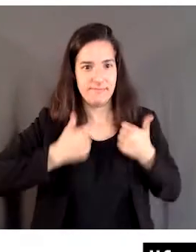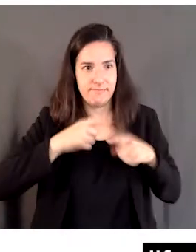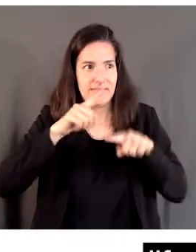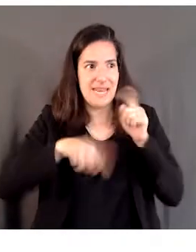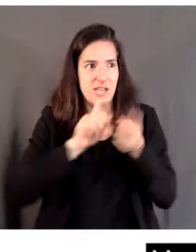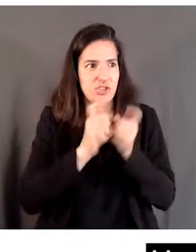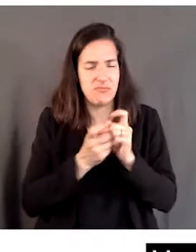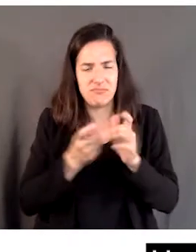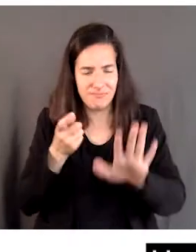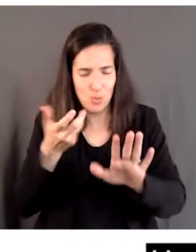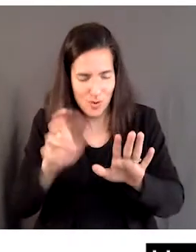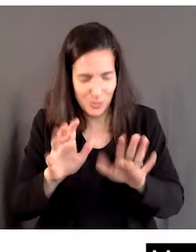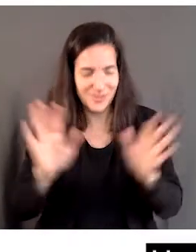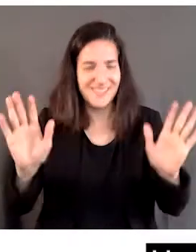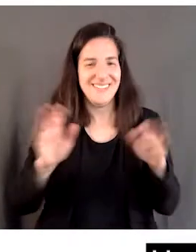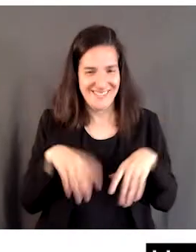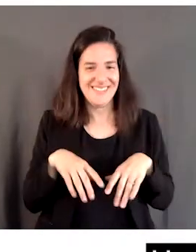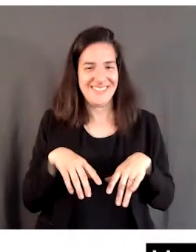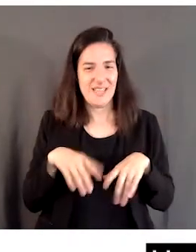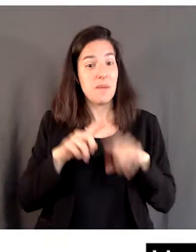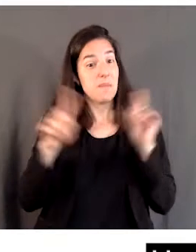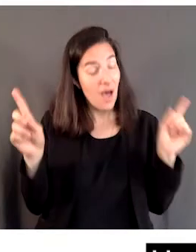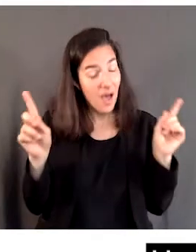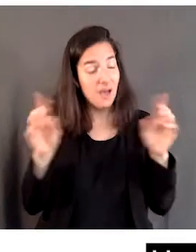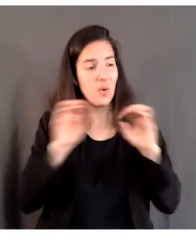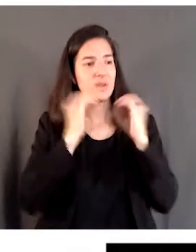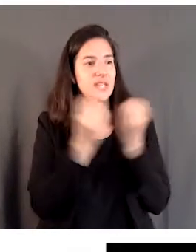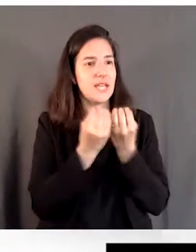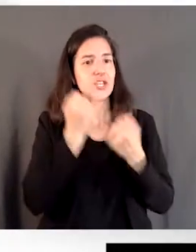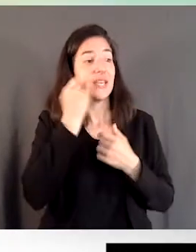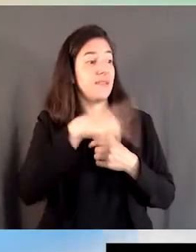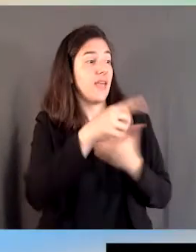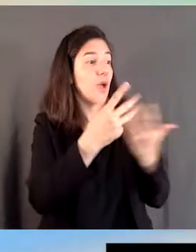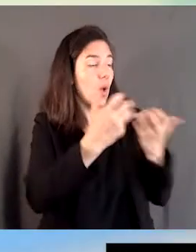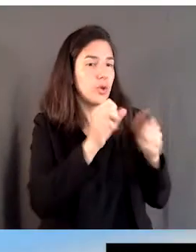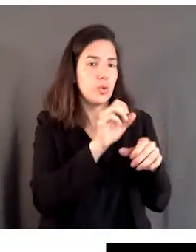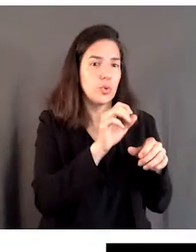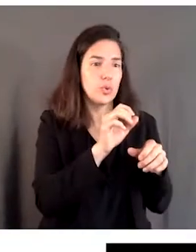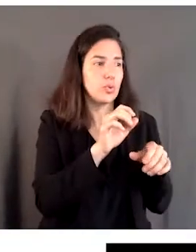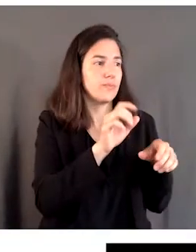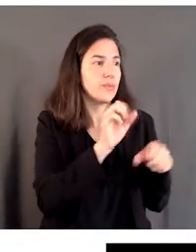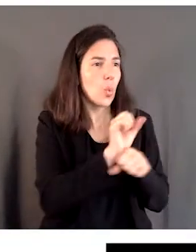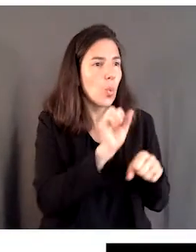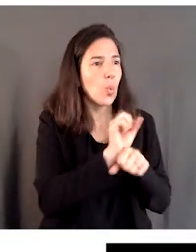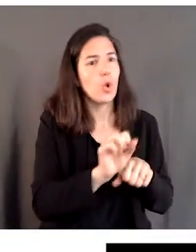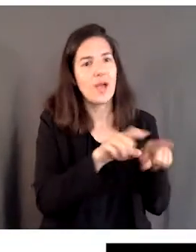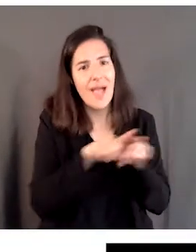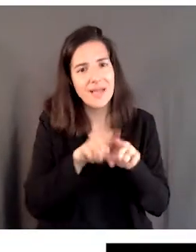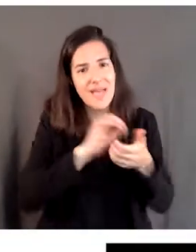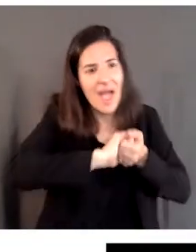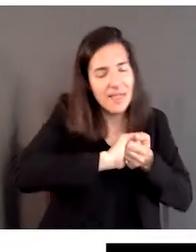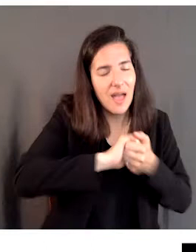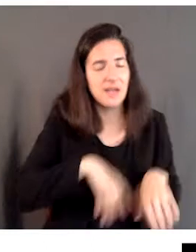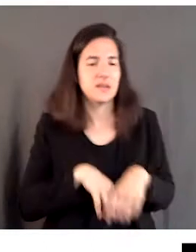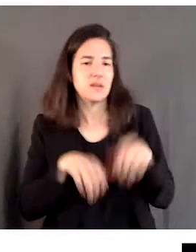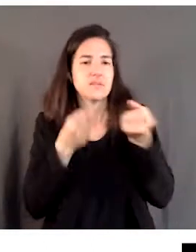I want to. However, organizations that wish to be allies, accomplices, co-conspirators, however we